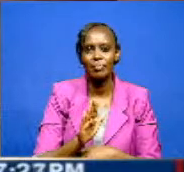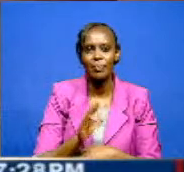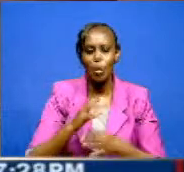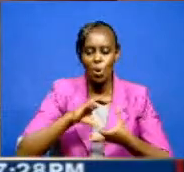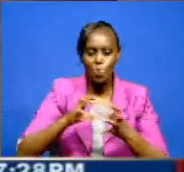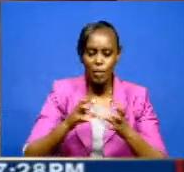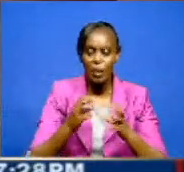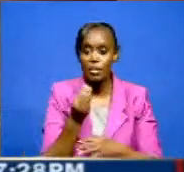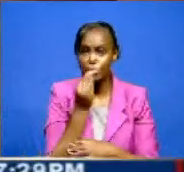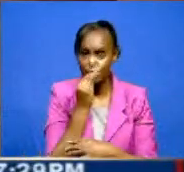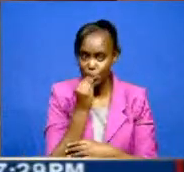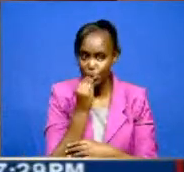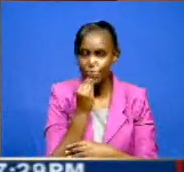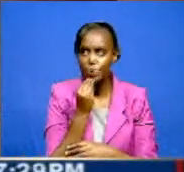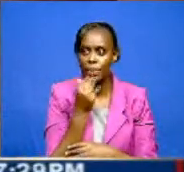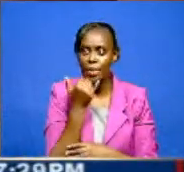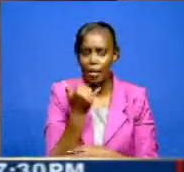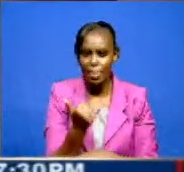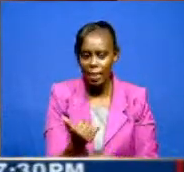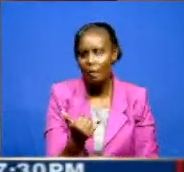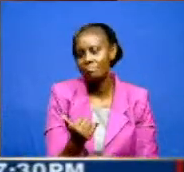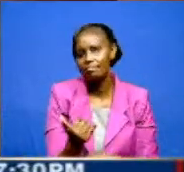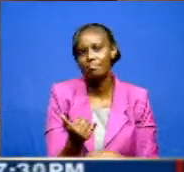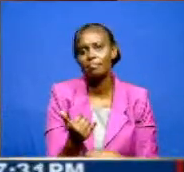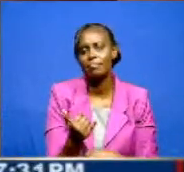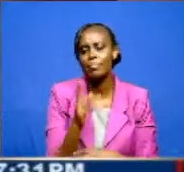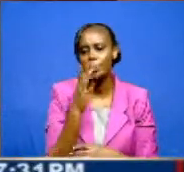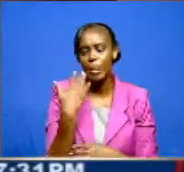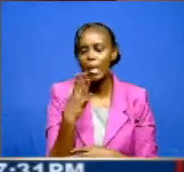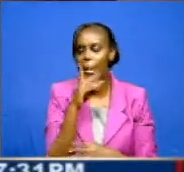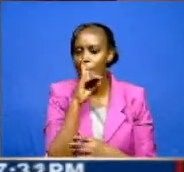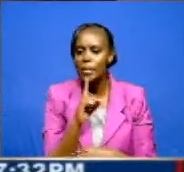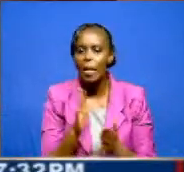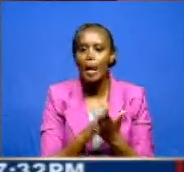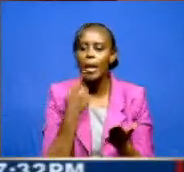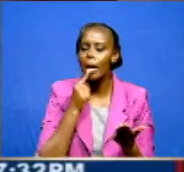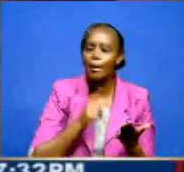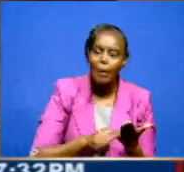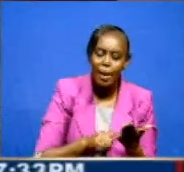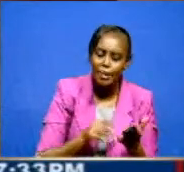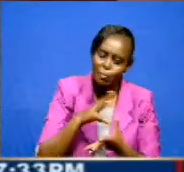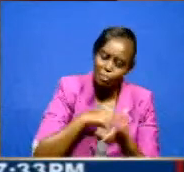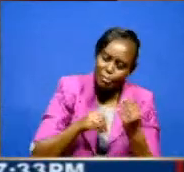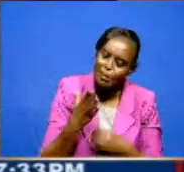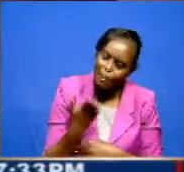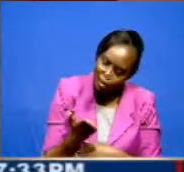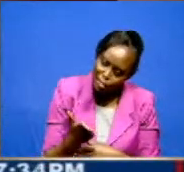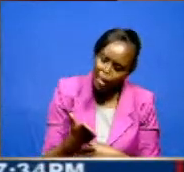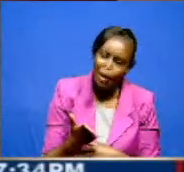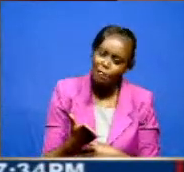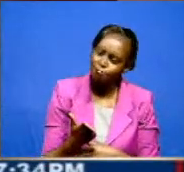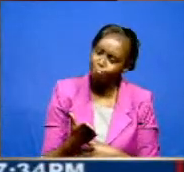complicated foods, young mung bean and mchere mix up,